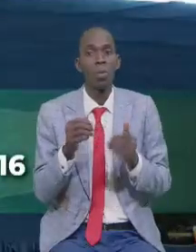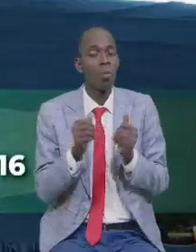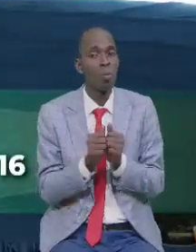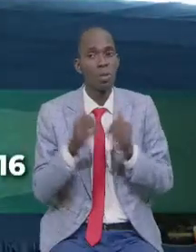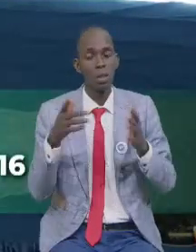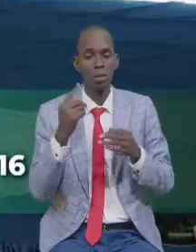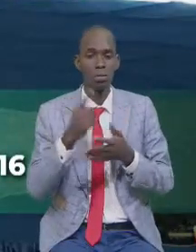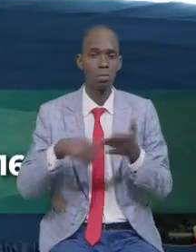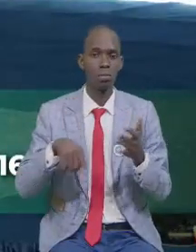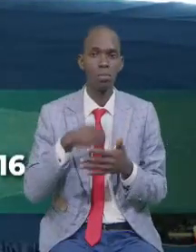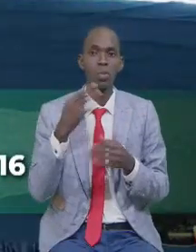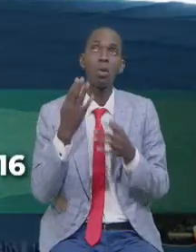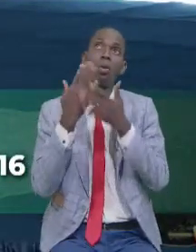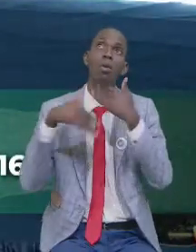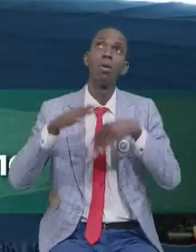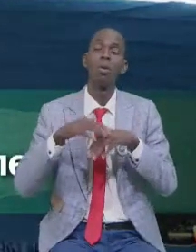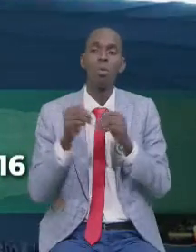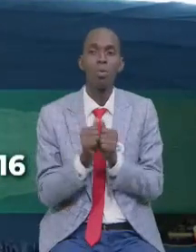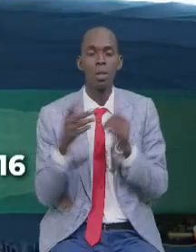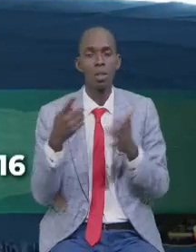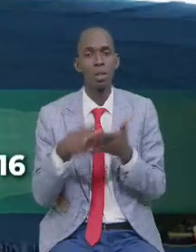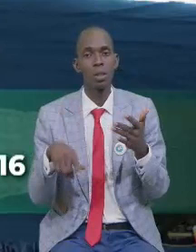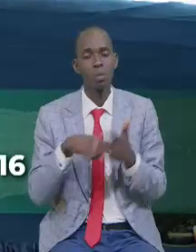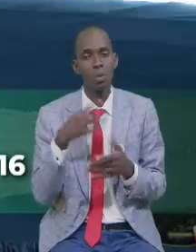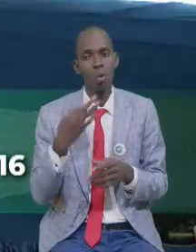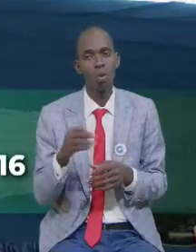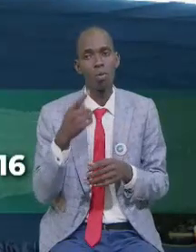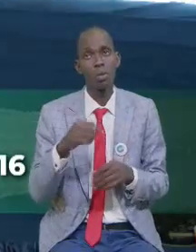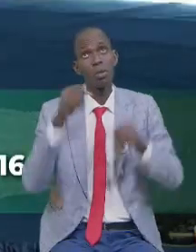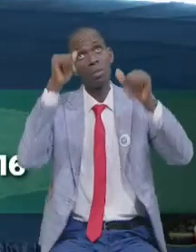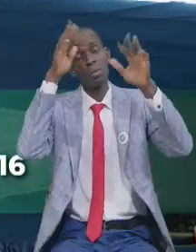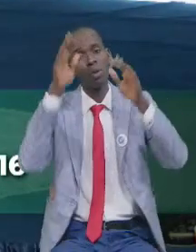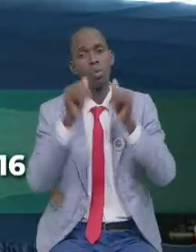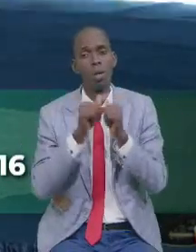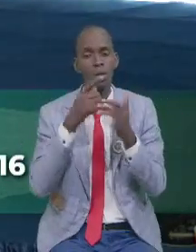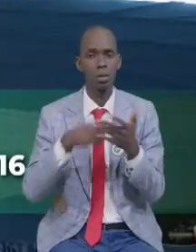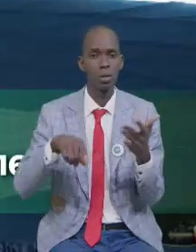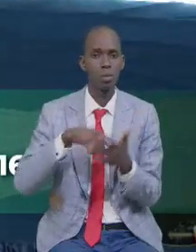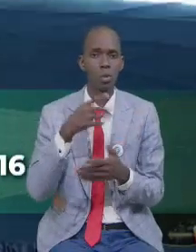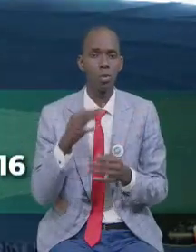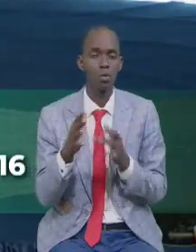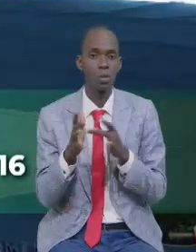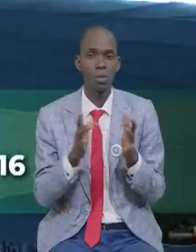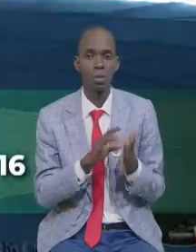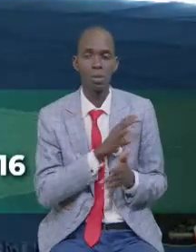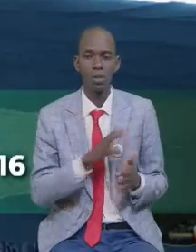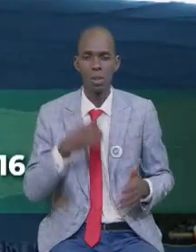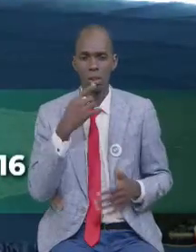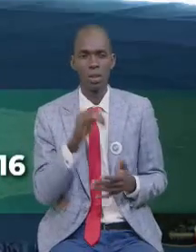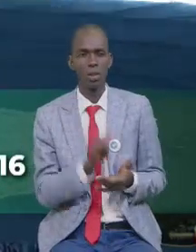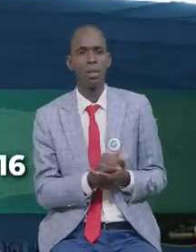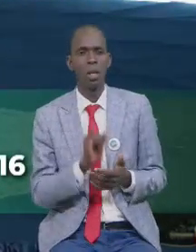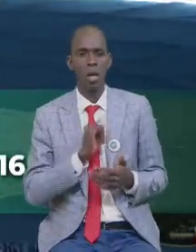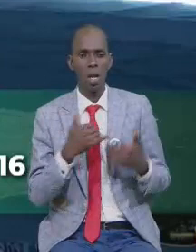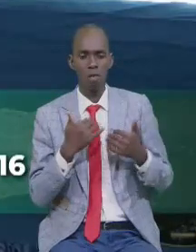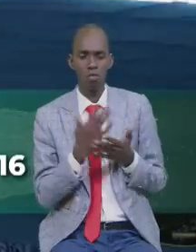heaven, without the rebuke of the Father, without the rebuke of Jesus saying, I have some words